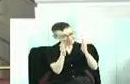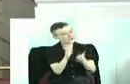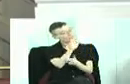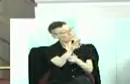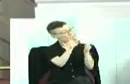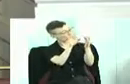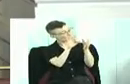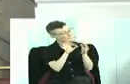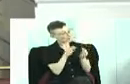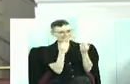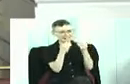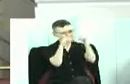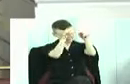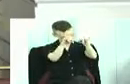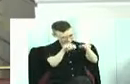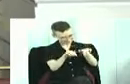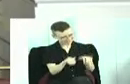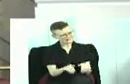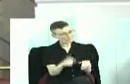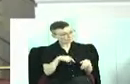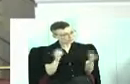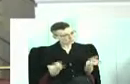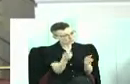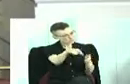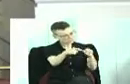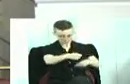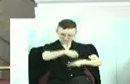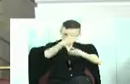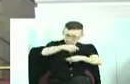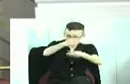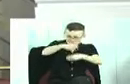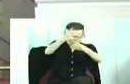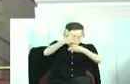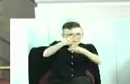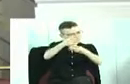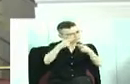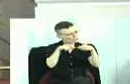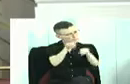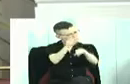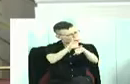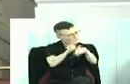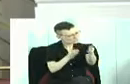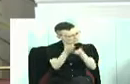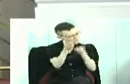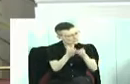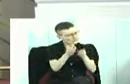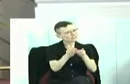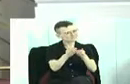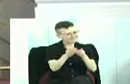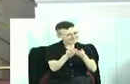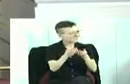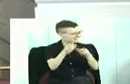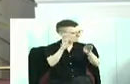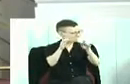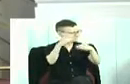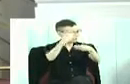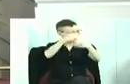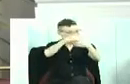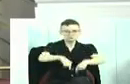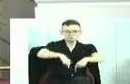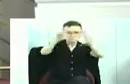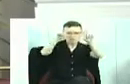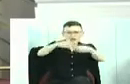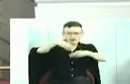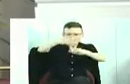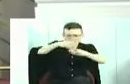thoughts about worship. We do encourage you to scroll down at some point during the worship on the window where you're watching this broadcast, and you'll find